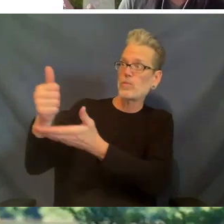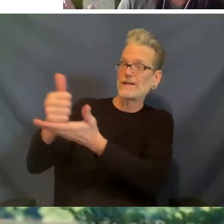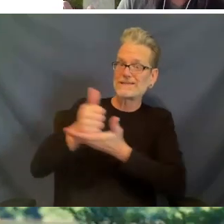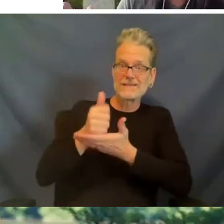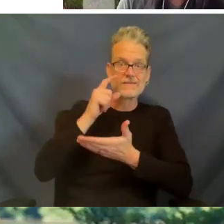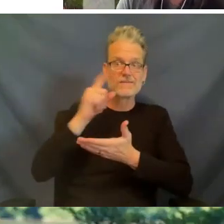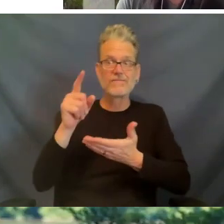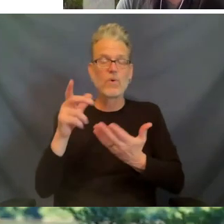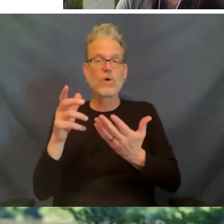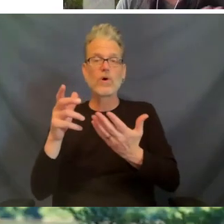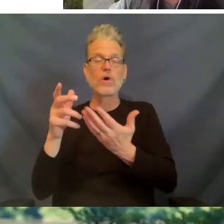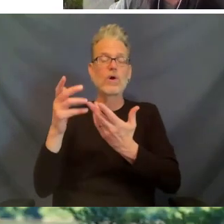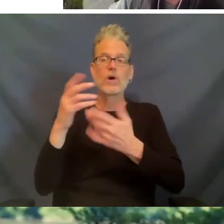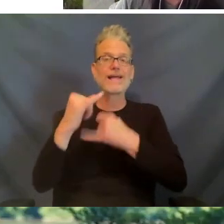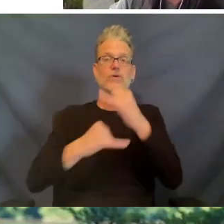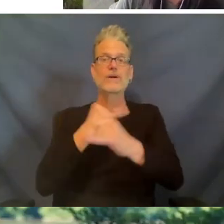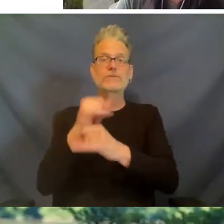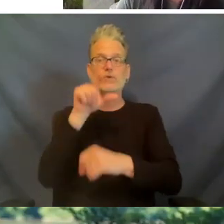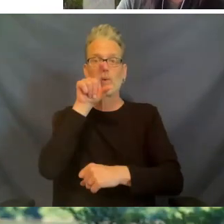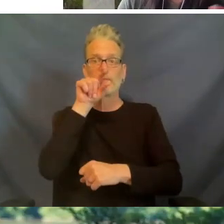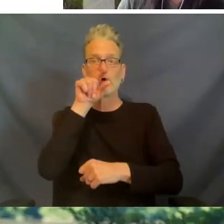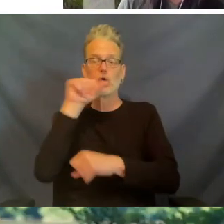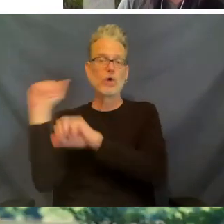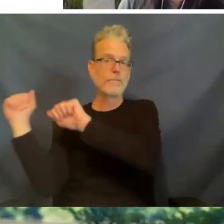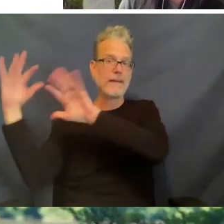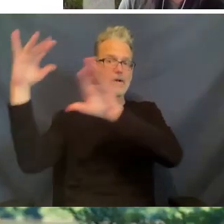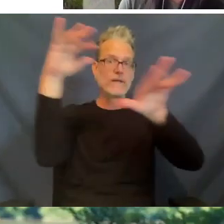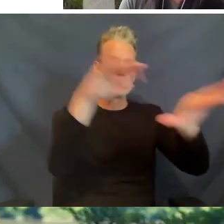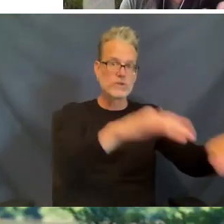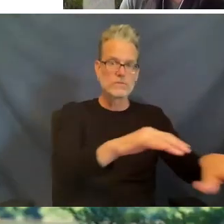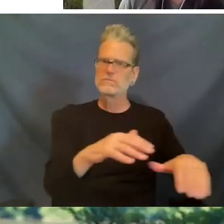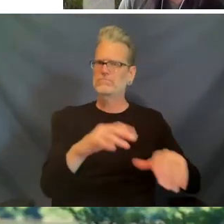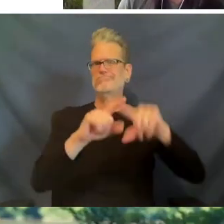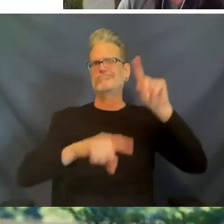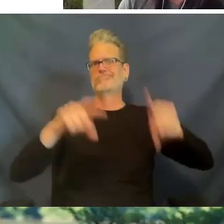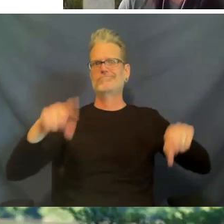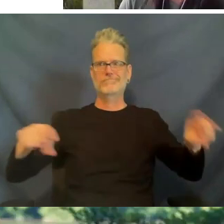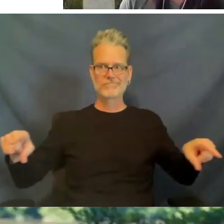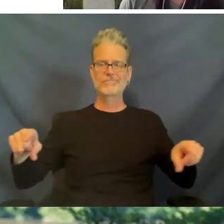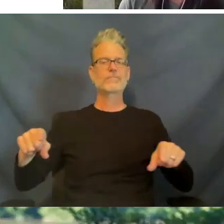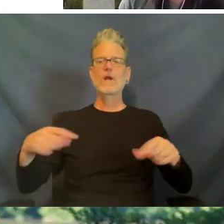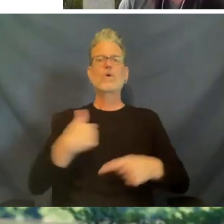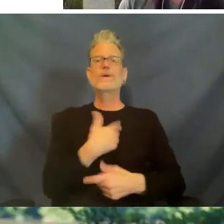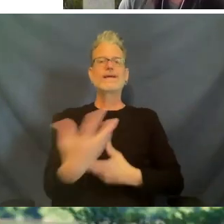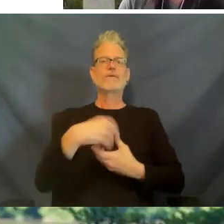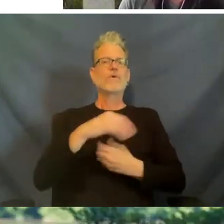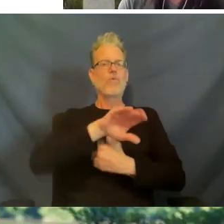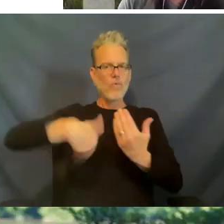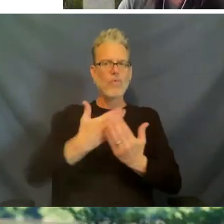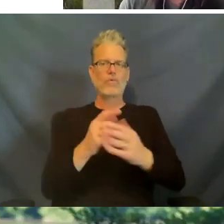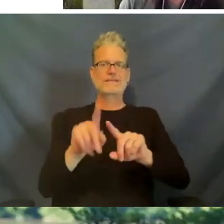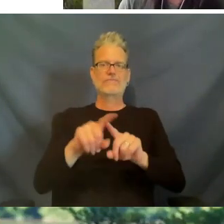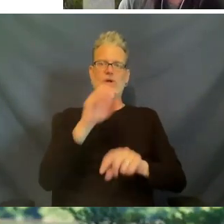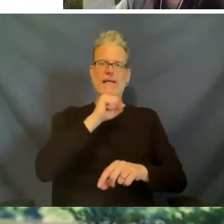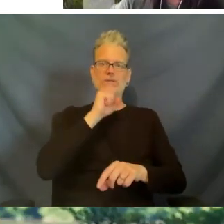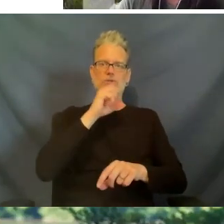bird migration, and much more. We engage with all age groups and demographics and participate